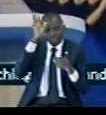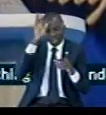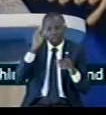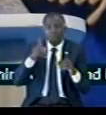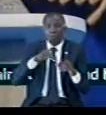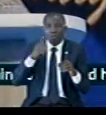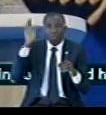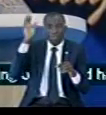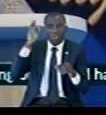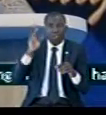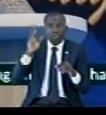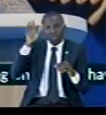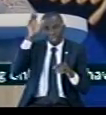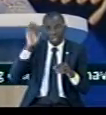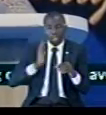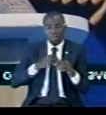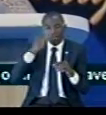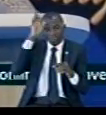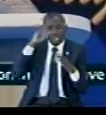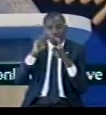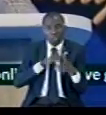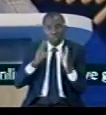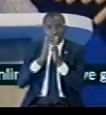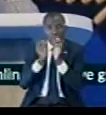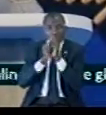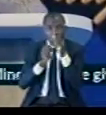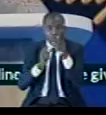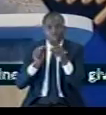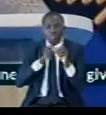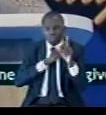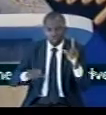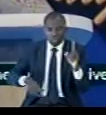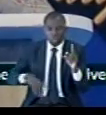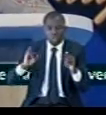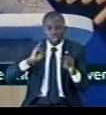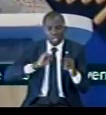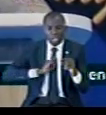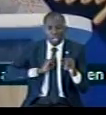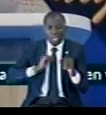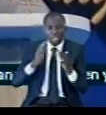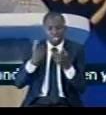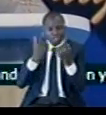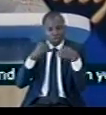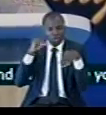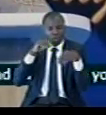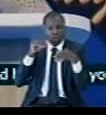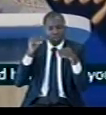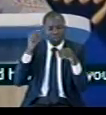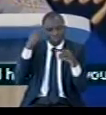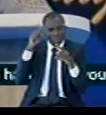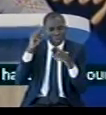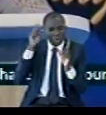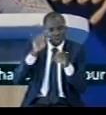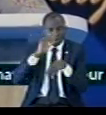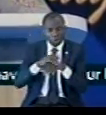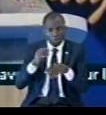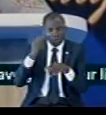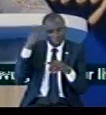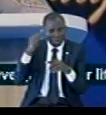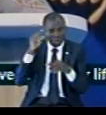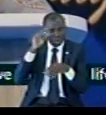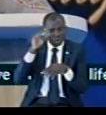of Jesus, our Lord and Savior, I come on behalf of every sinner,